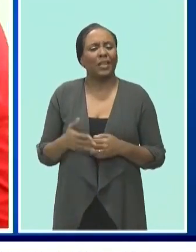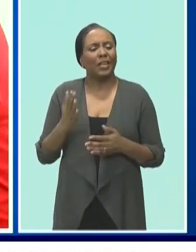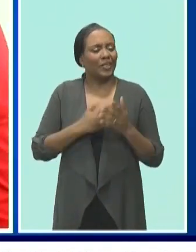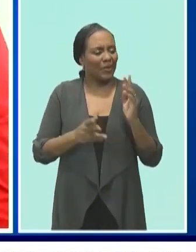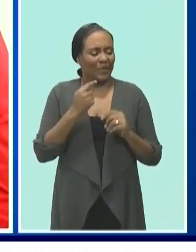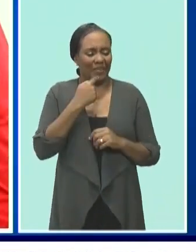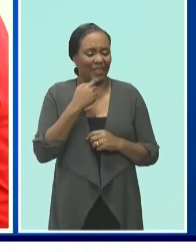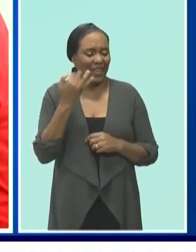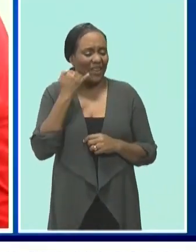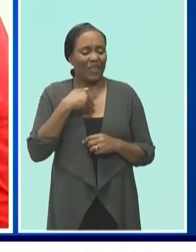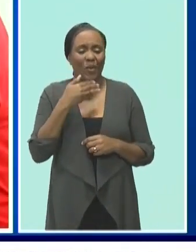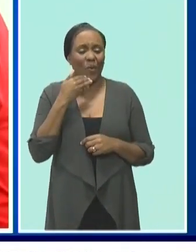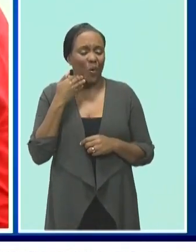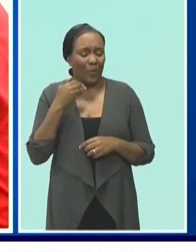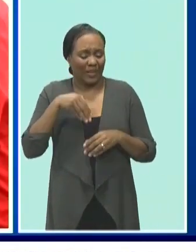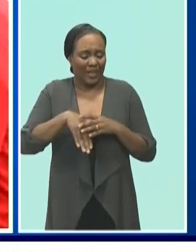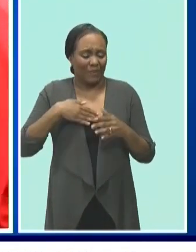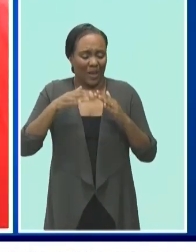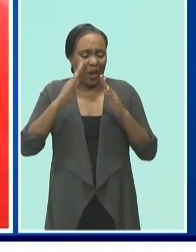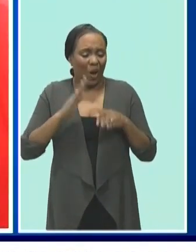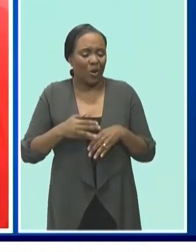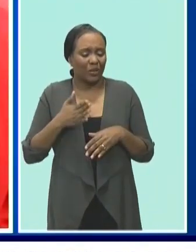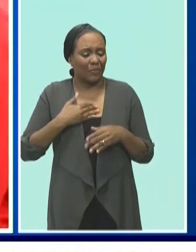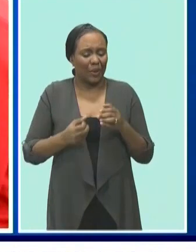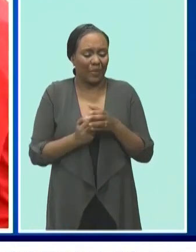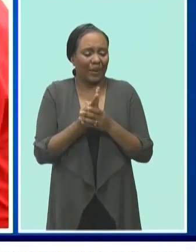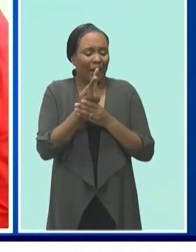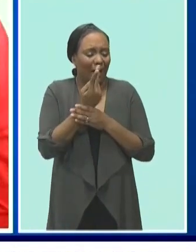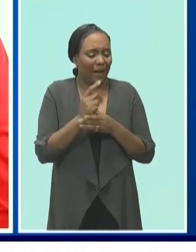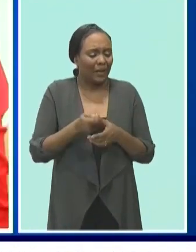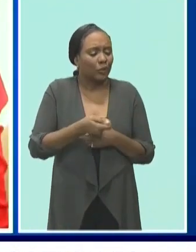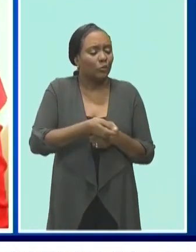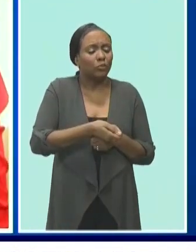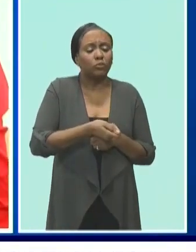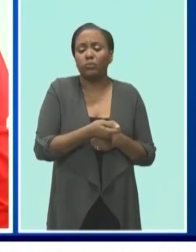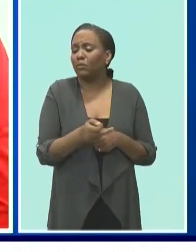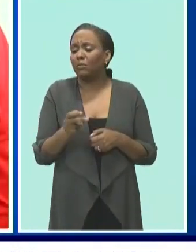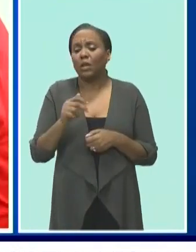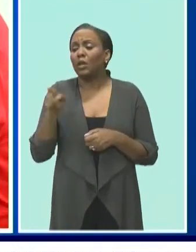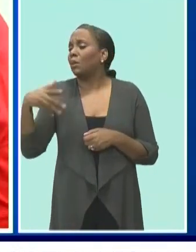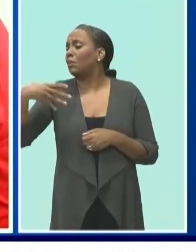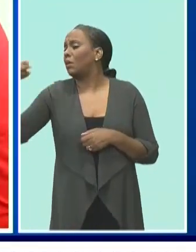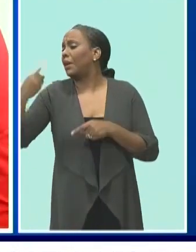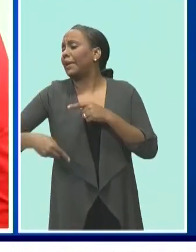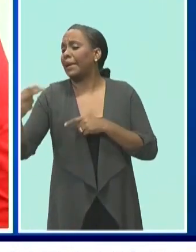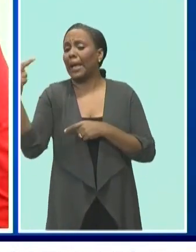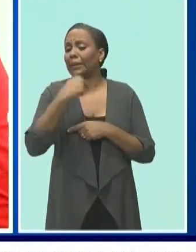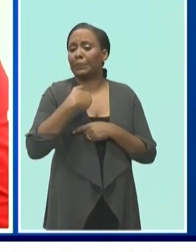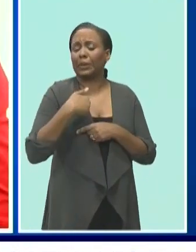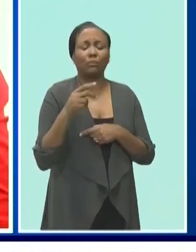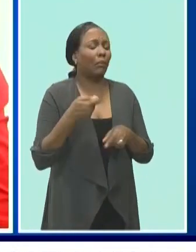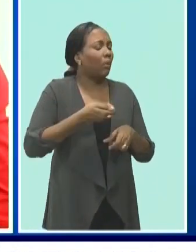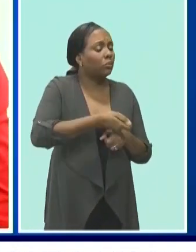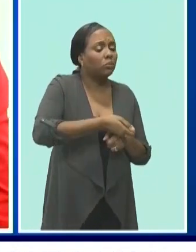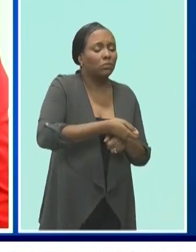own plants, nobody can see me, therefore this prohibition cannot be policed in any way. What is your response to that?